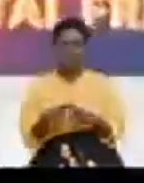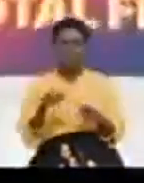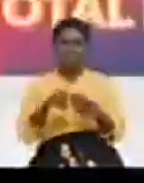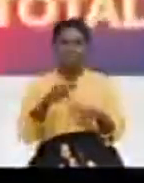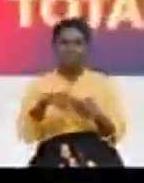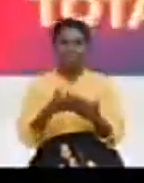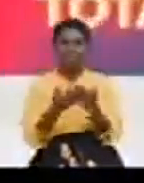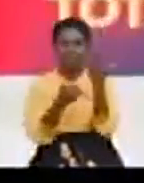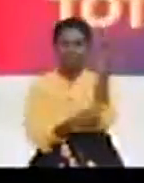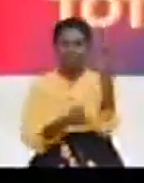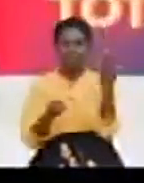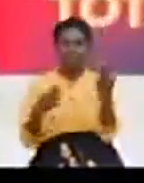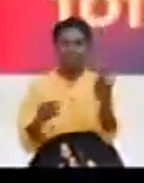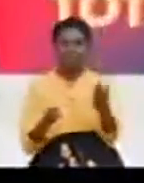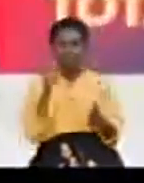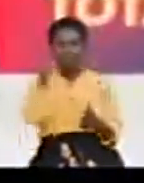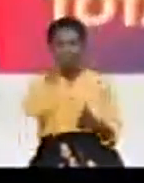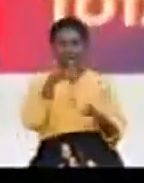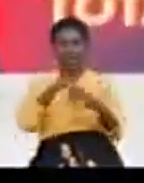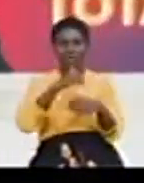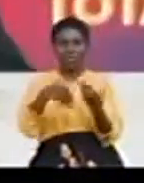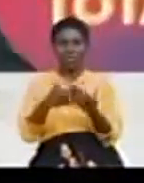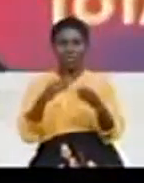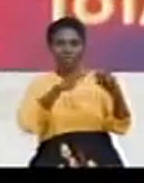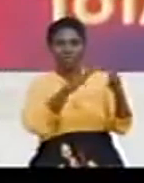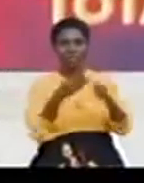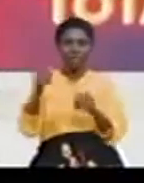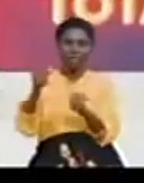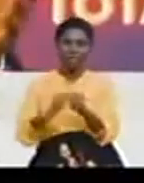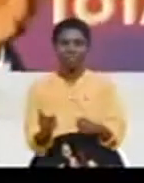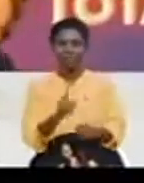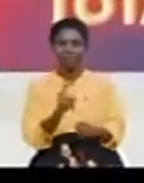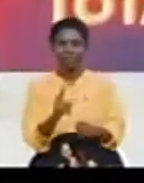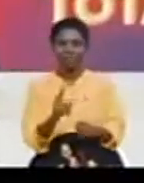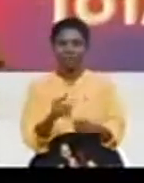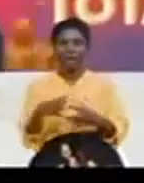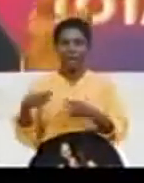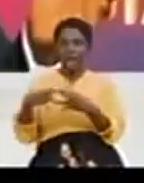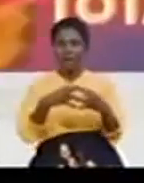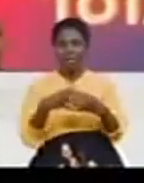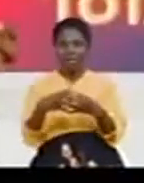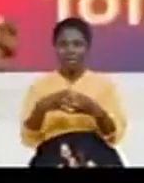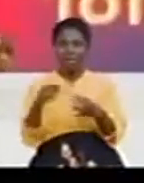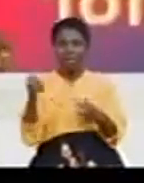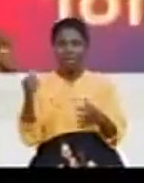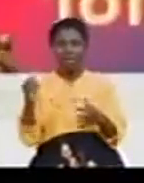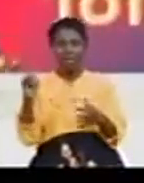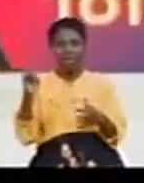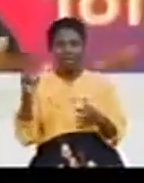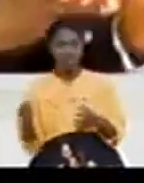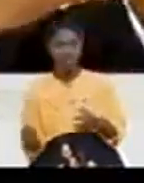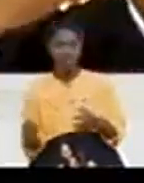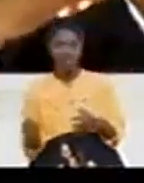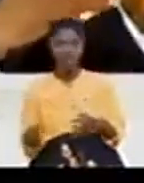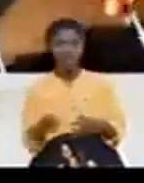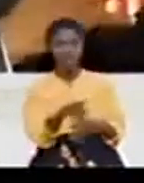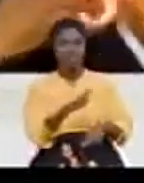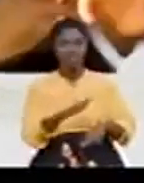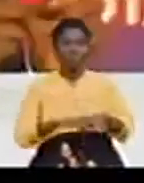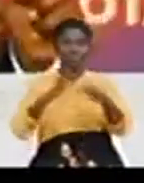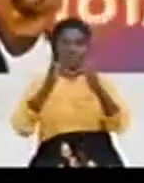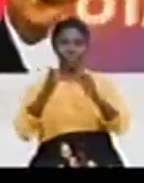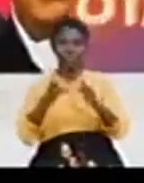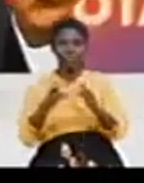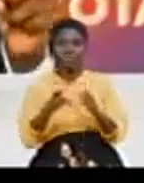Africa, in all the cities, everywhere, America, Asia, those who are online, you are in your